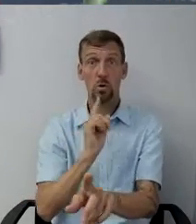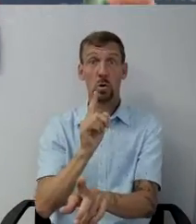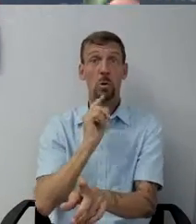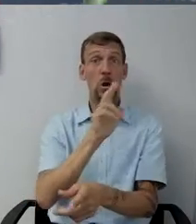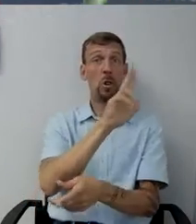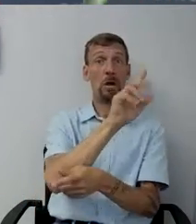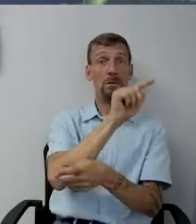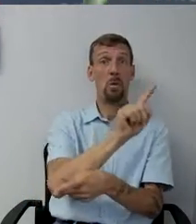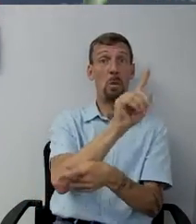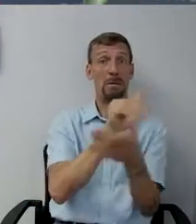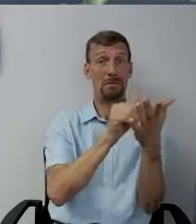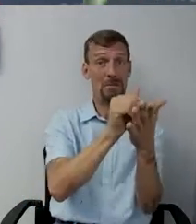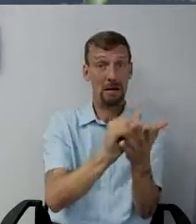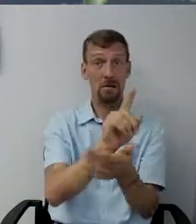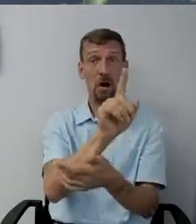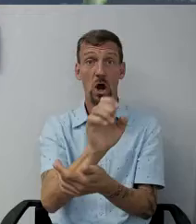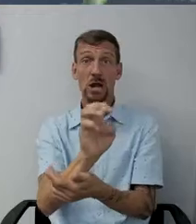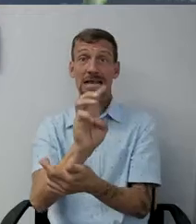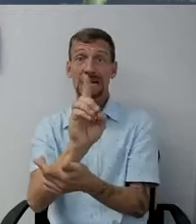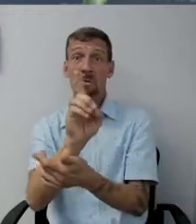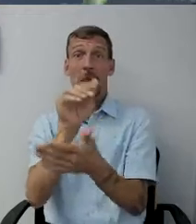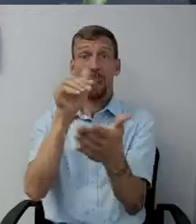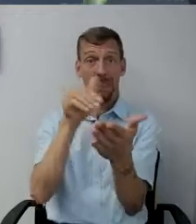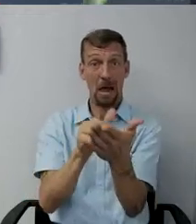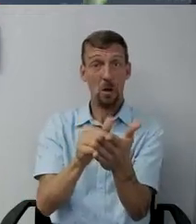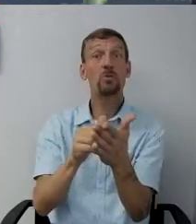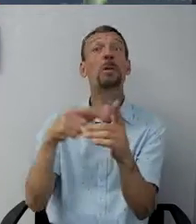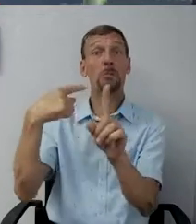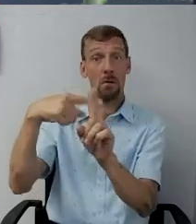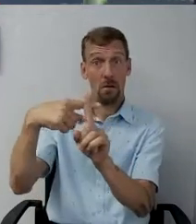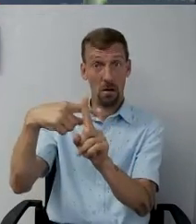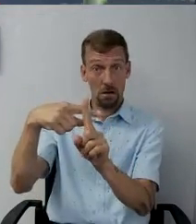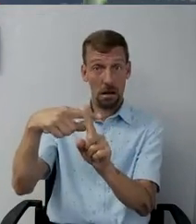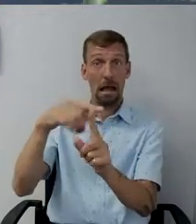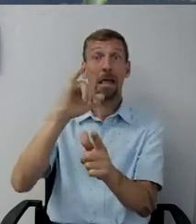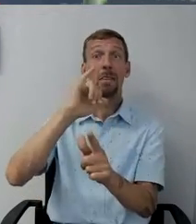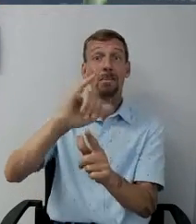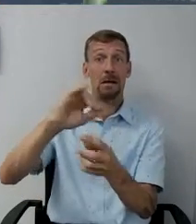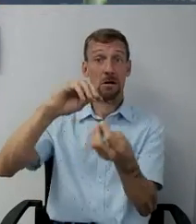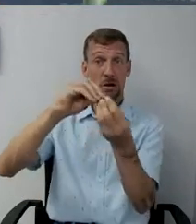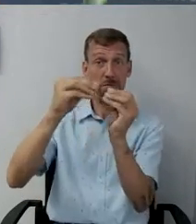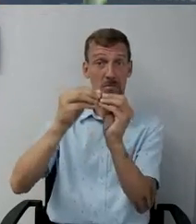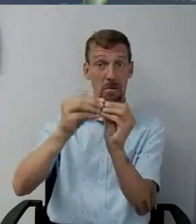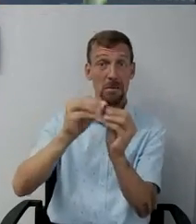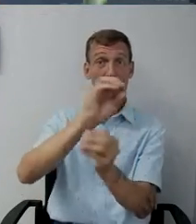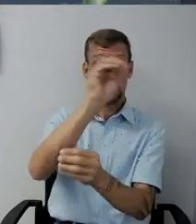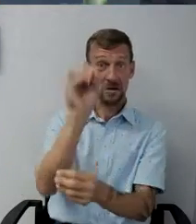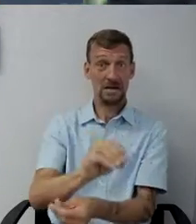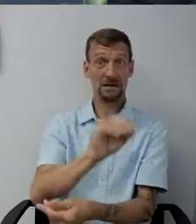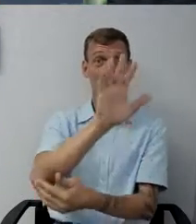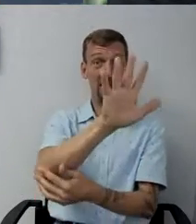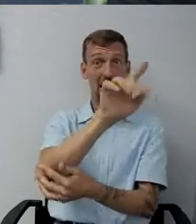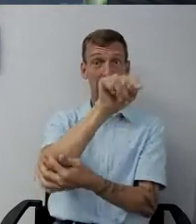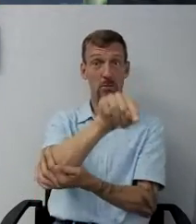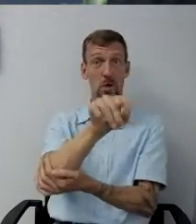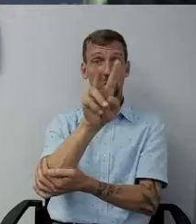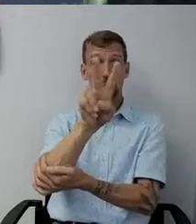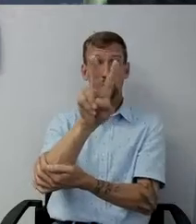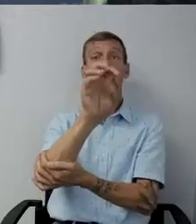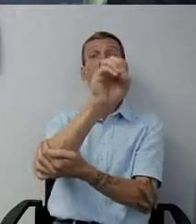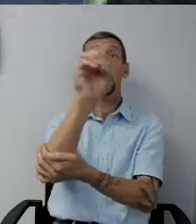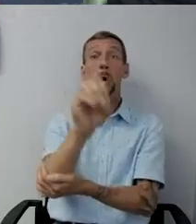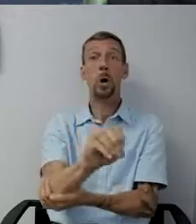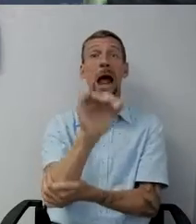million tests, 161,000 positive outcomes, about 5.2%. But that's